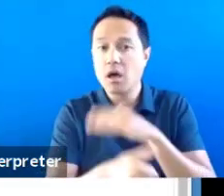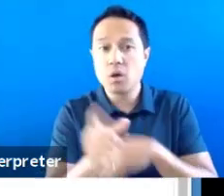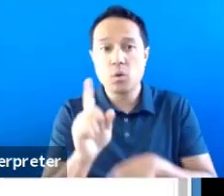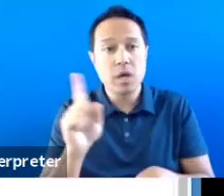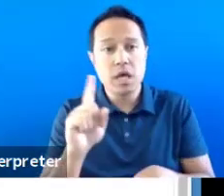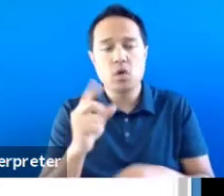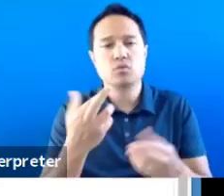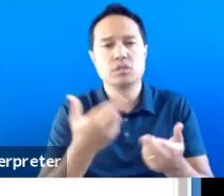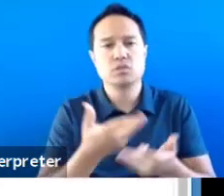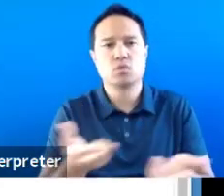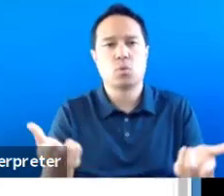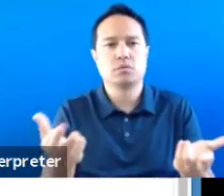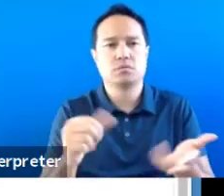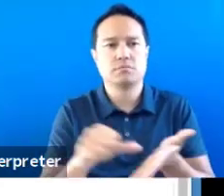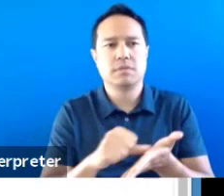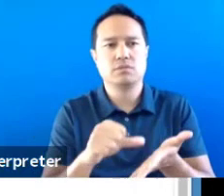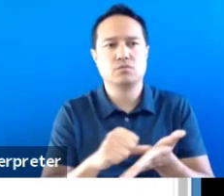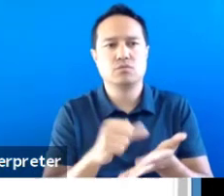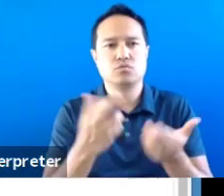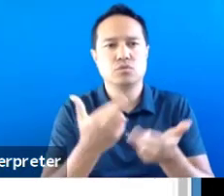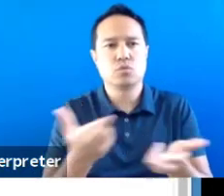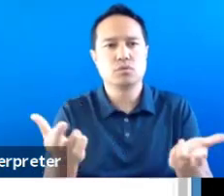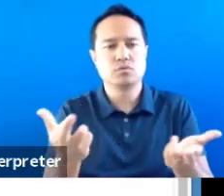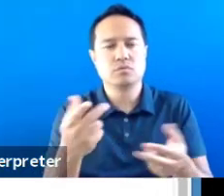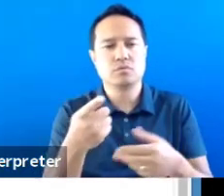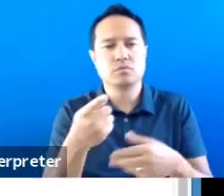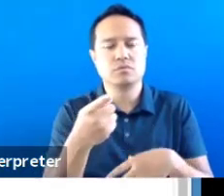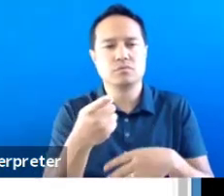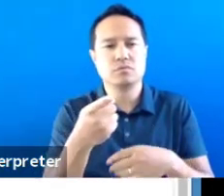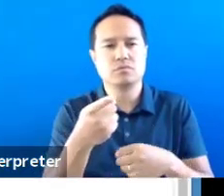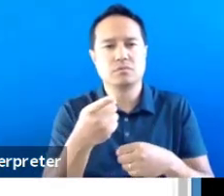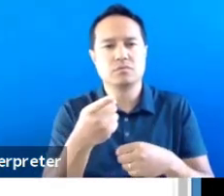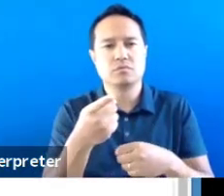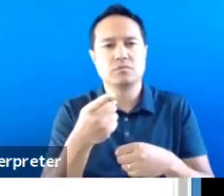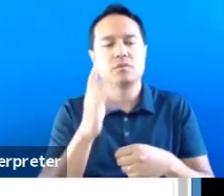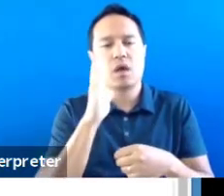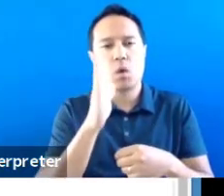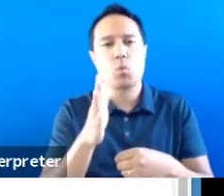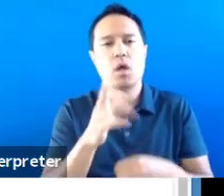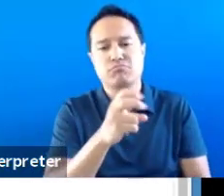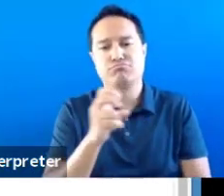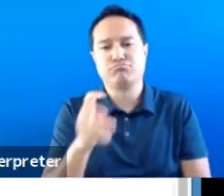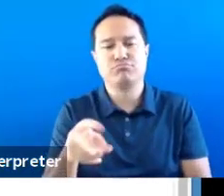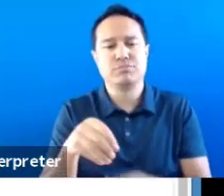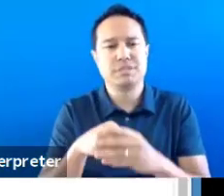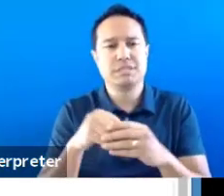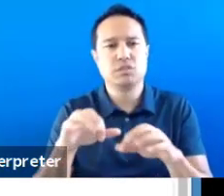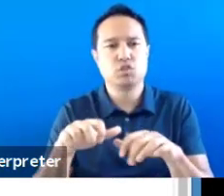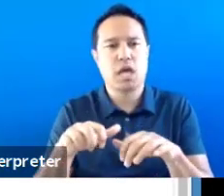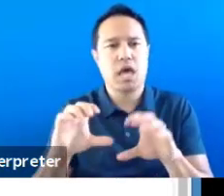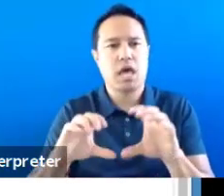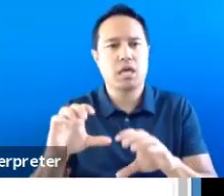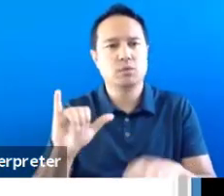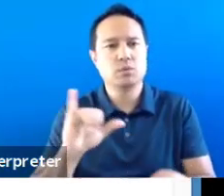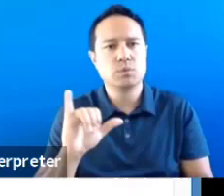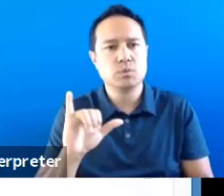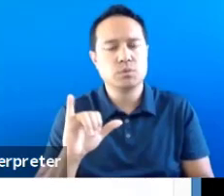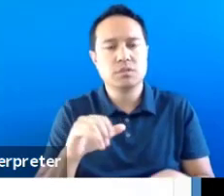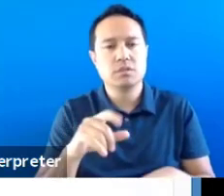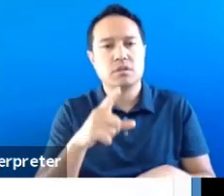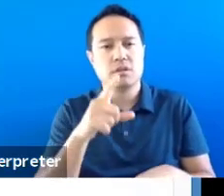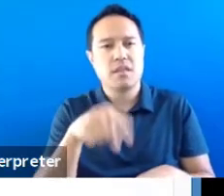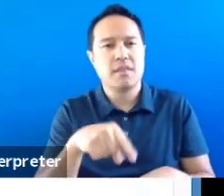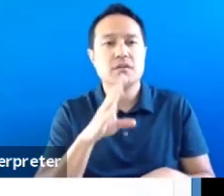resources page. And I'm going to drop this in the chat as well. Yeah, talking comment, definitely great for the littles right